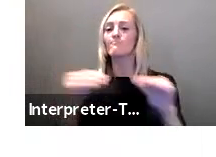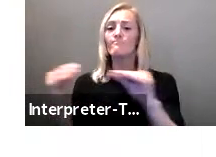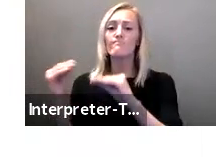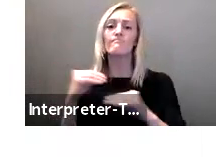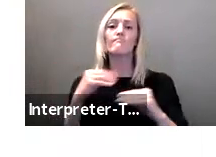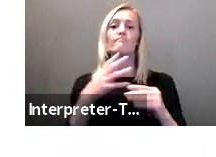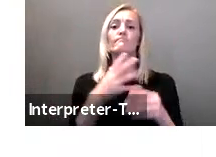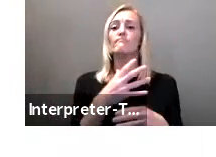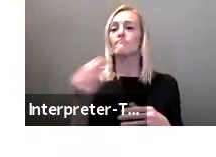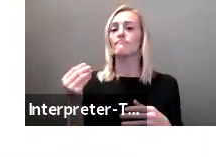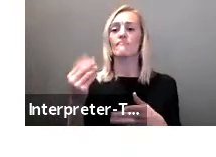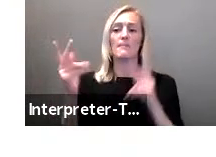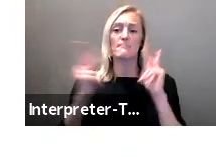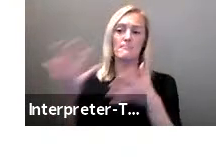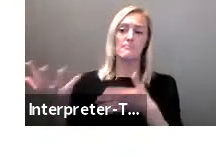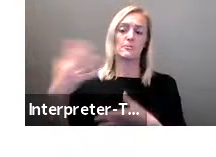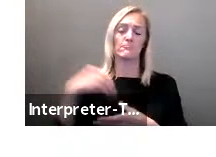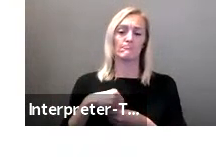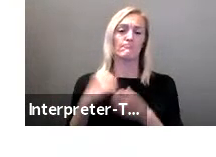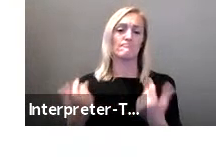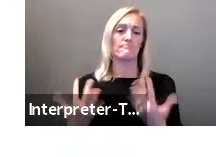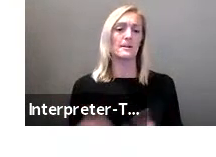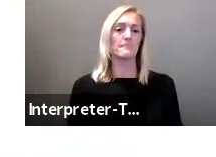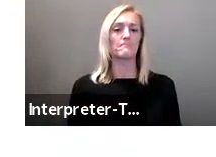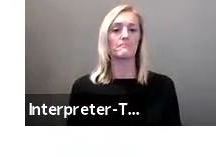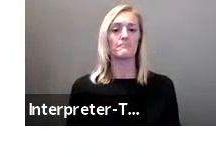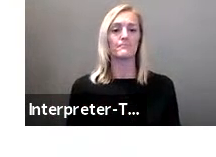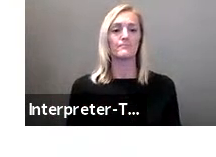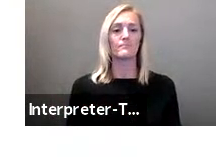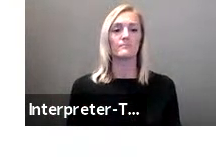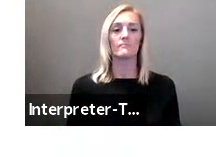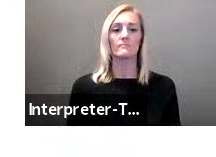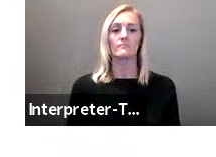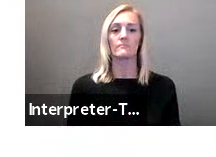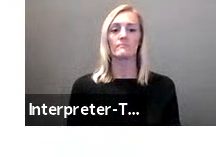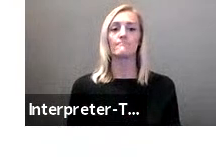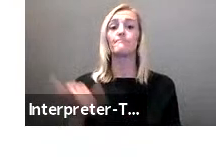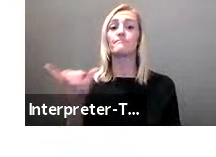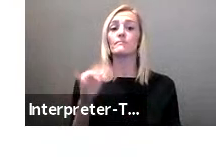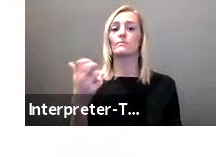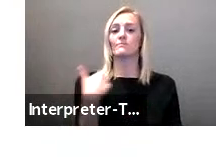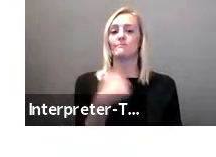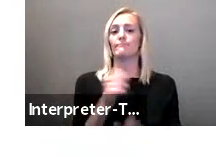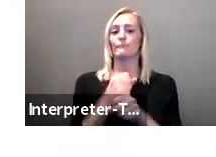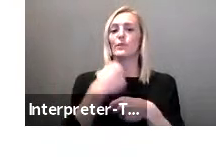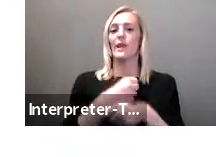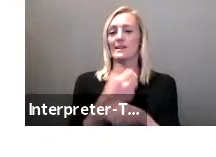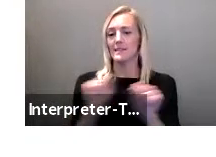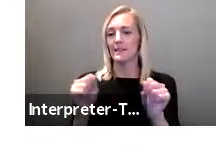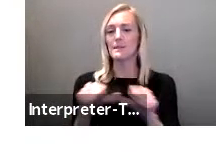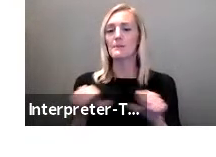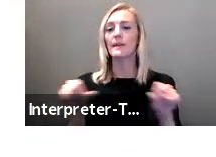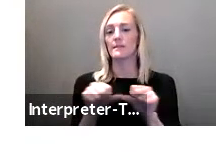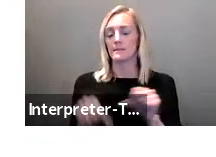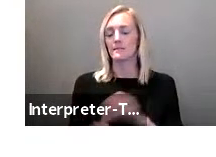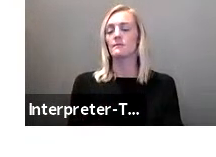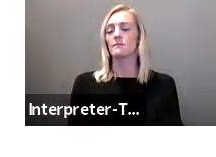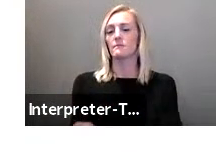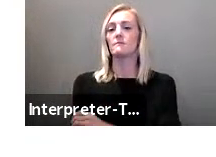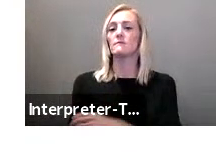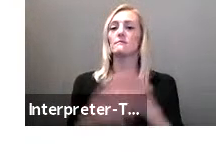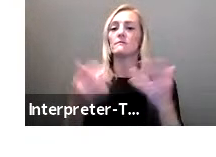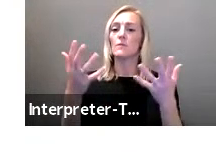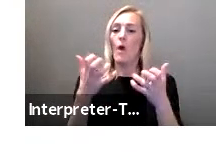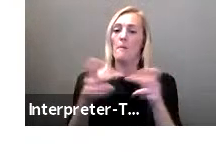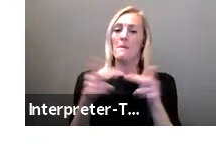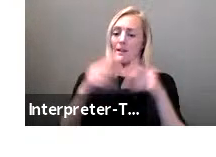as many people involved as possible. They also want us to create safe spaces because they want places where it is just focused